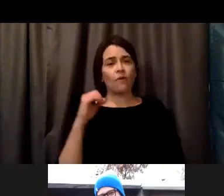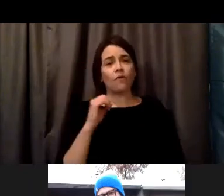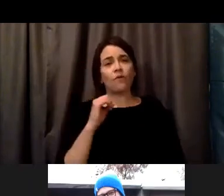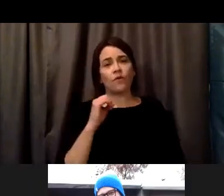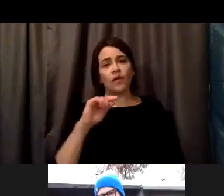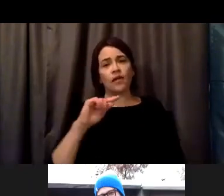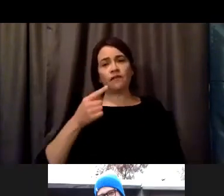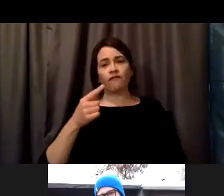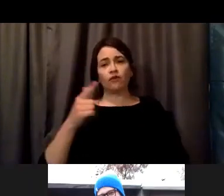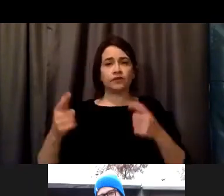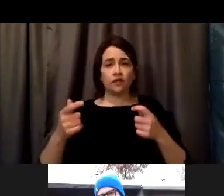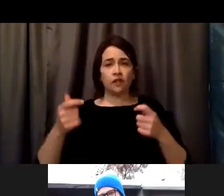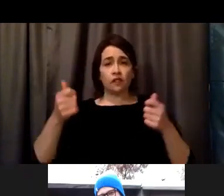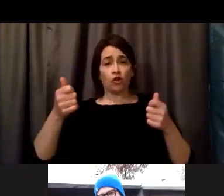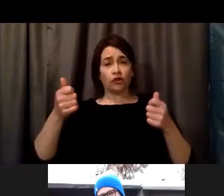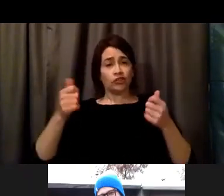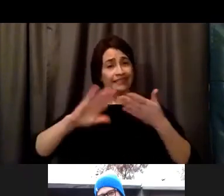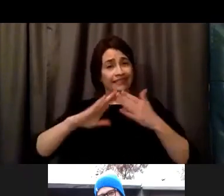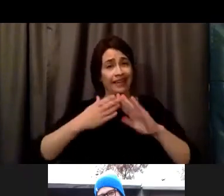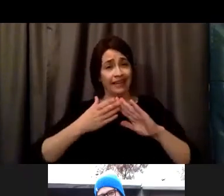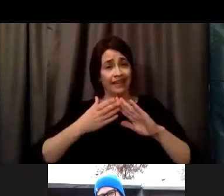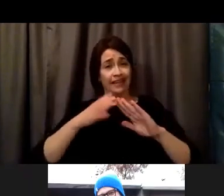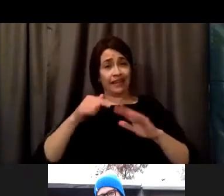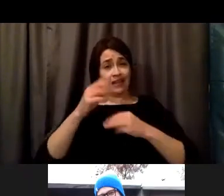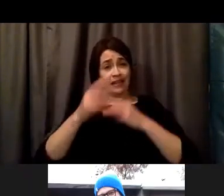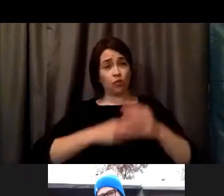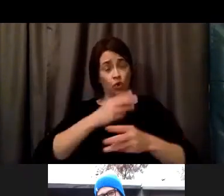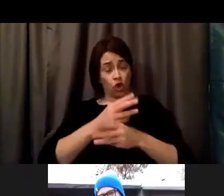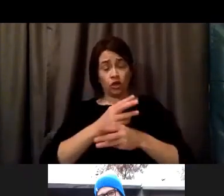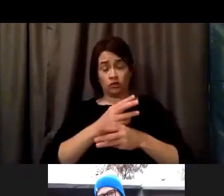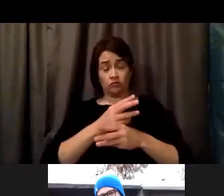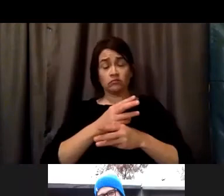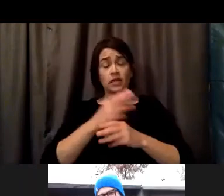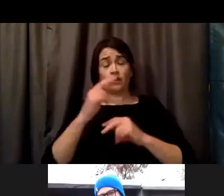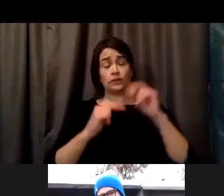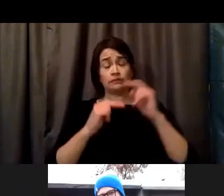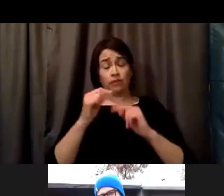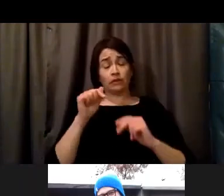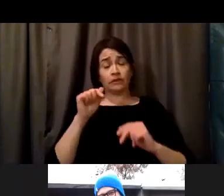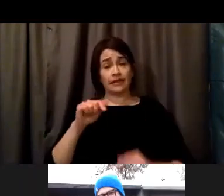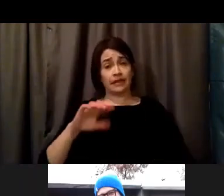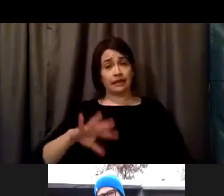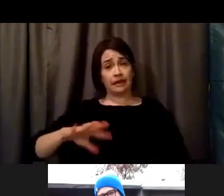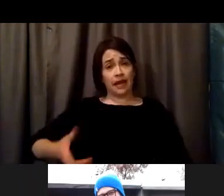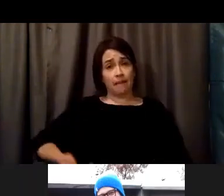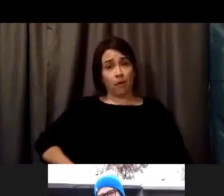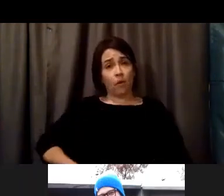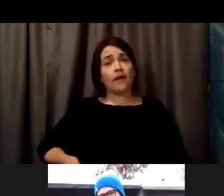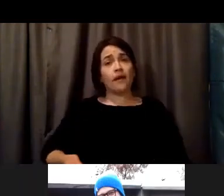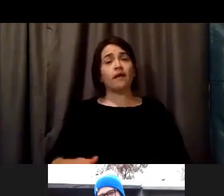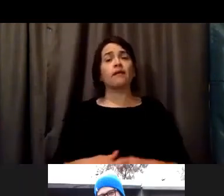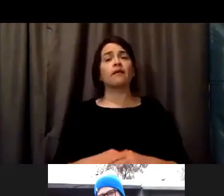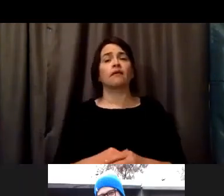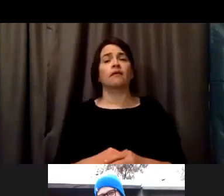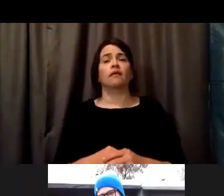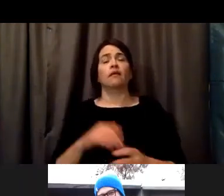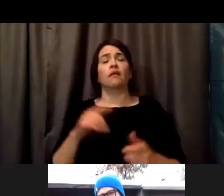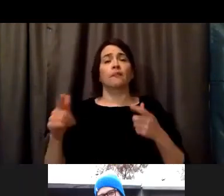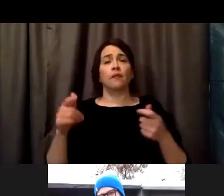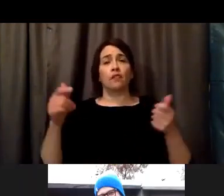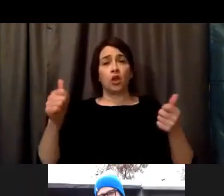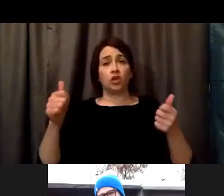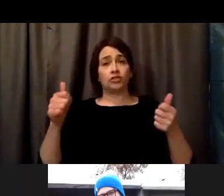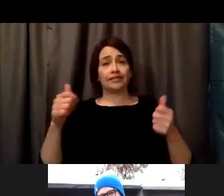city in the world was built in Cambodia. The largest religious monument in the